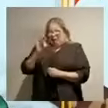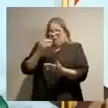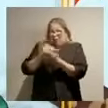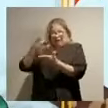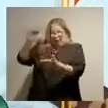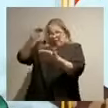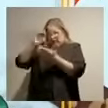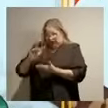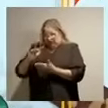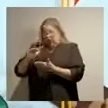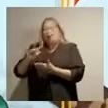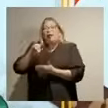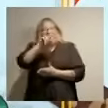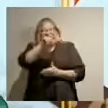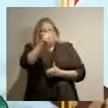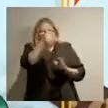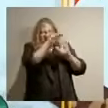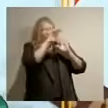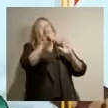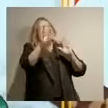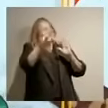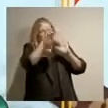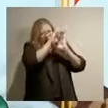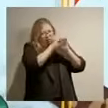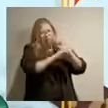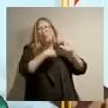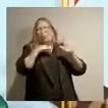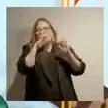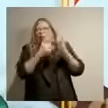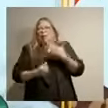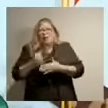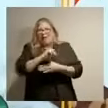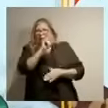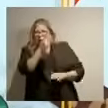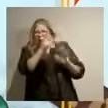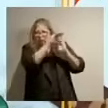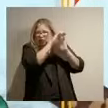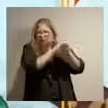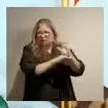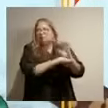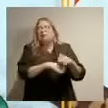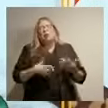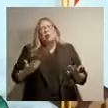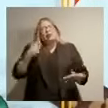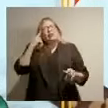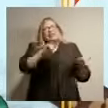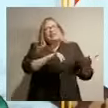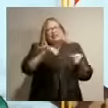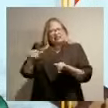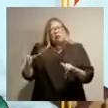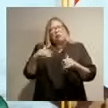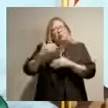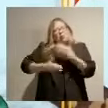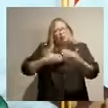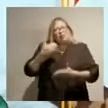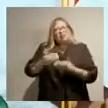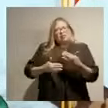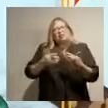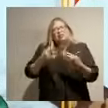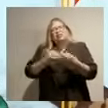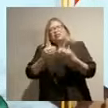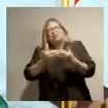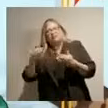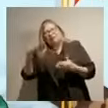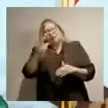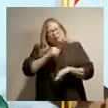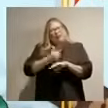would prioritize these things first. And that's a similar process that will unfold, I imagine, based on past with